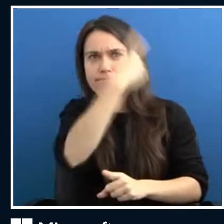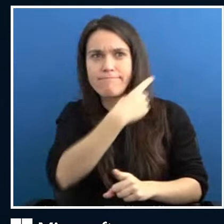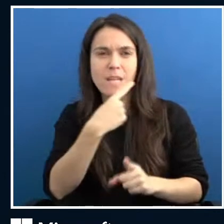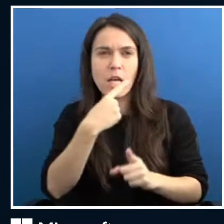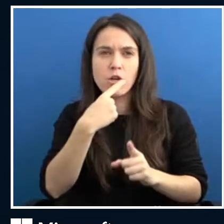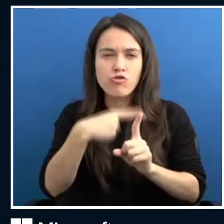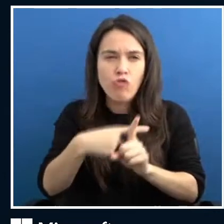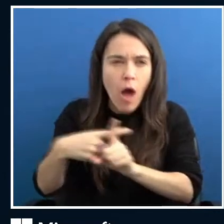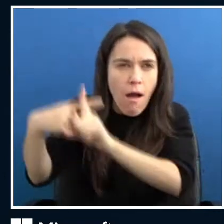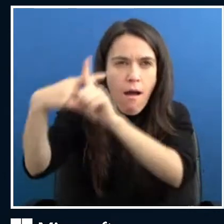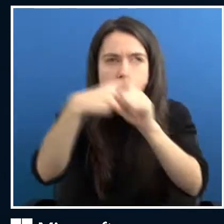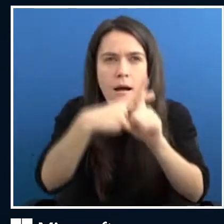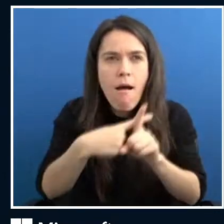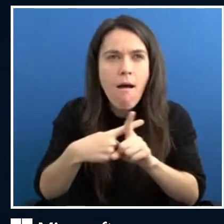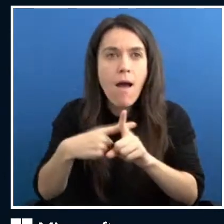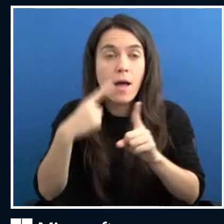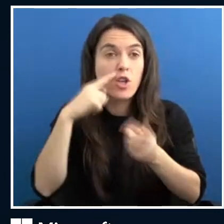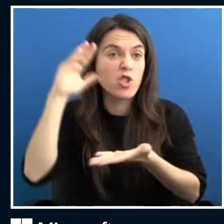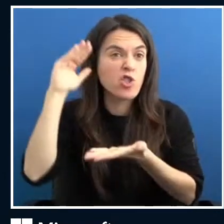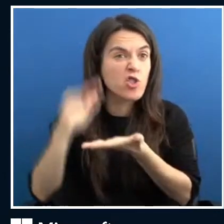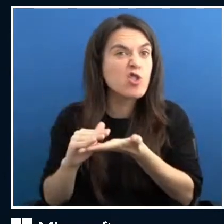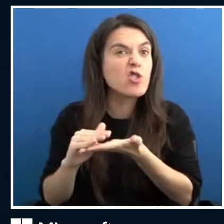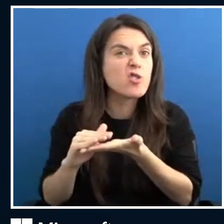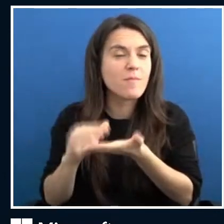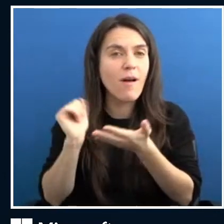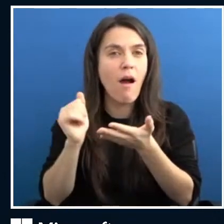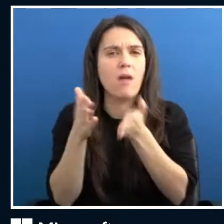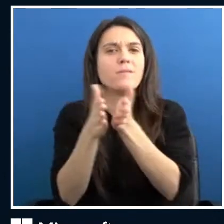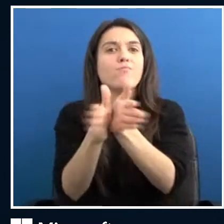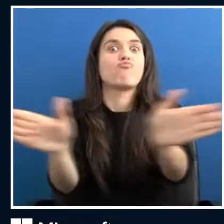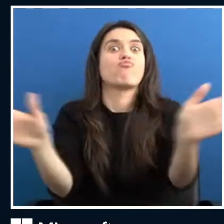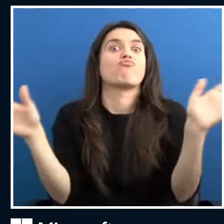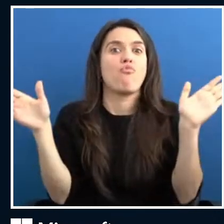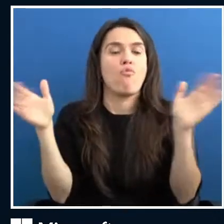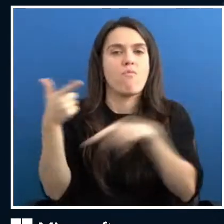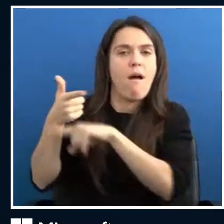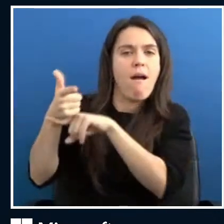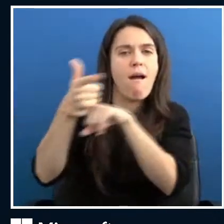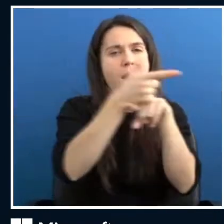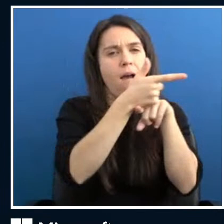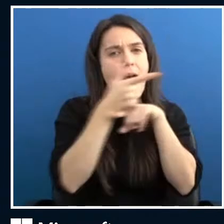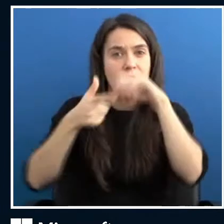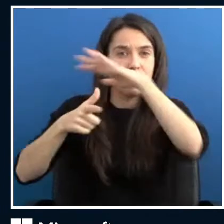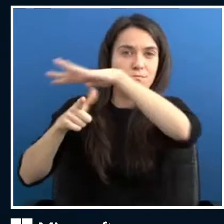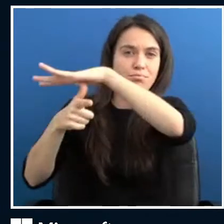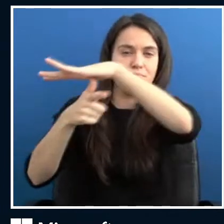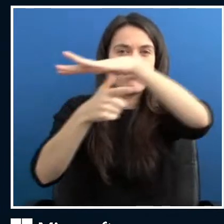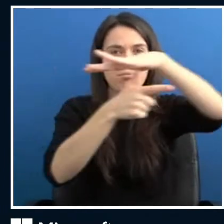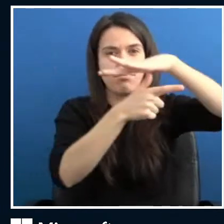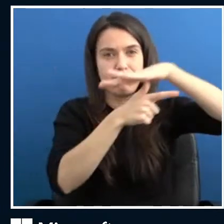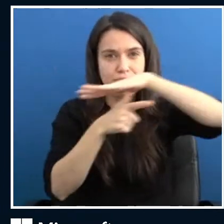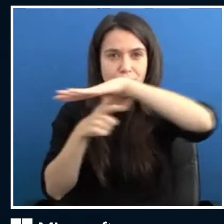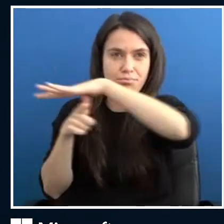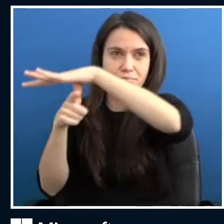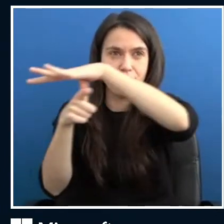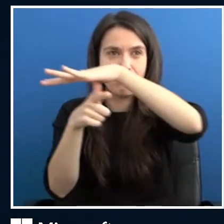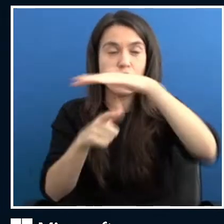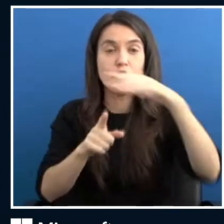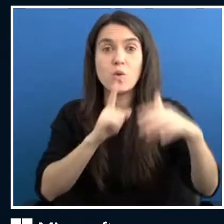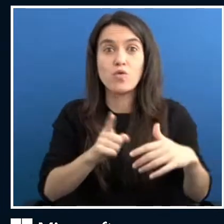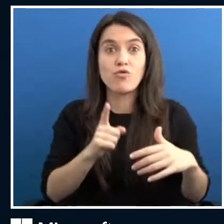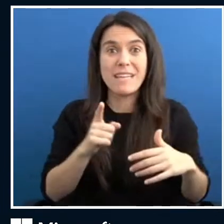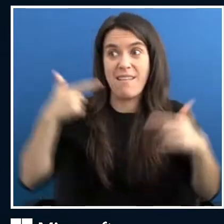They're cheap and have broad and large scale reach. So cameras are all around,